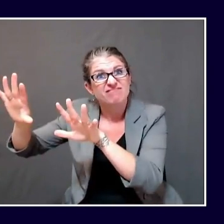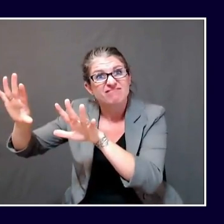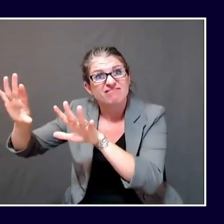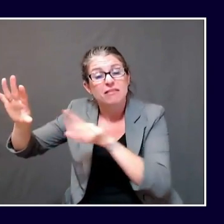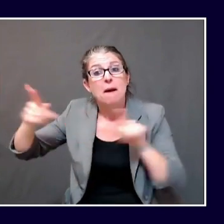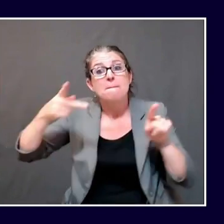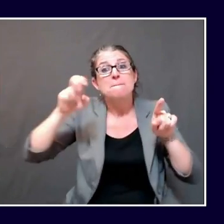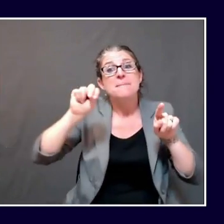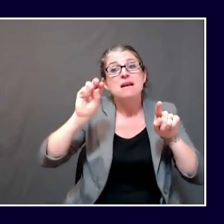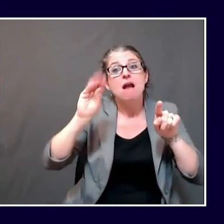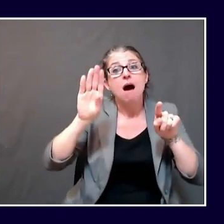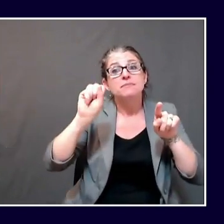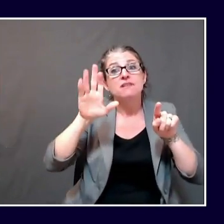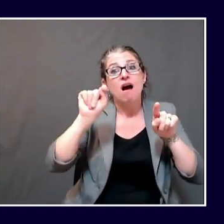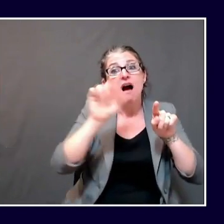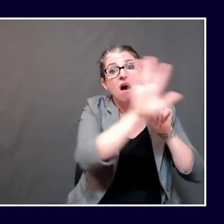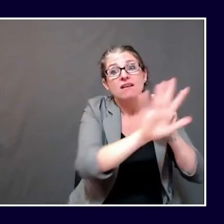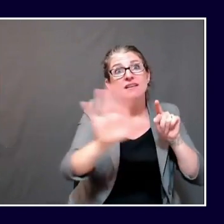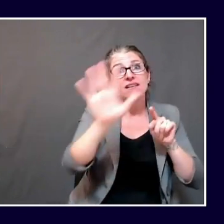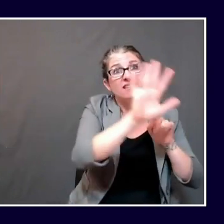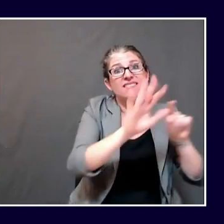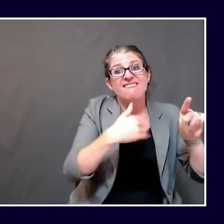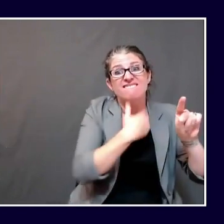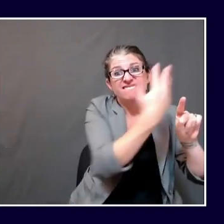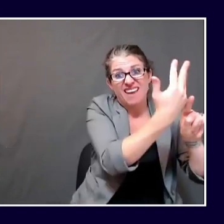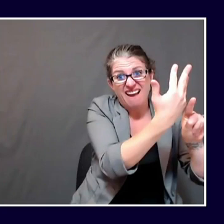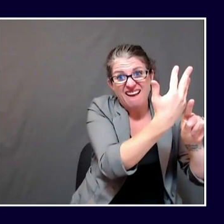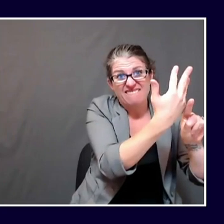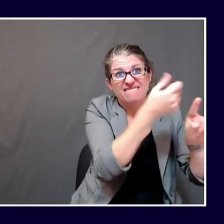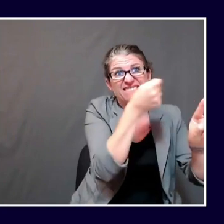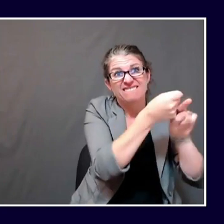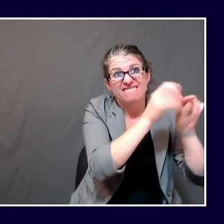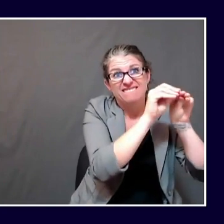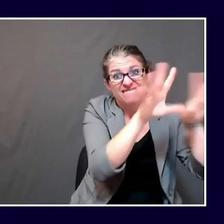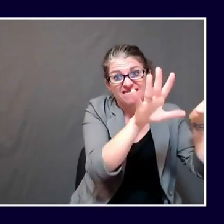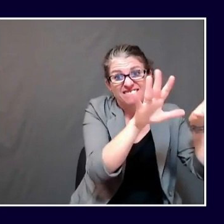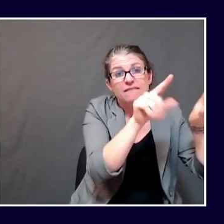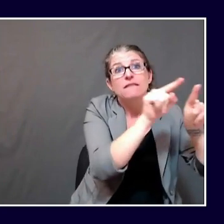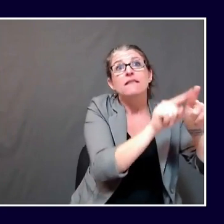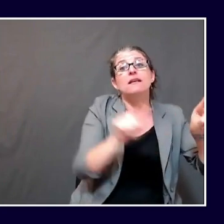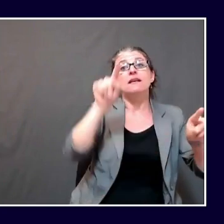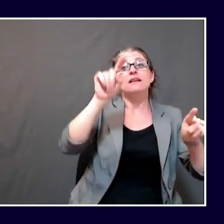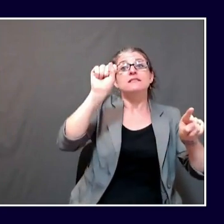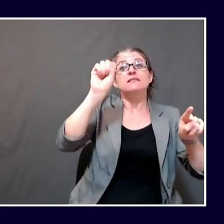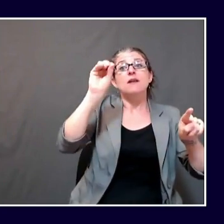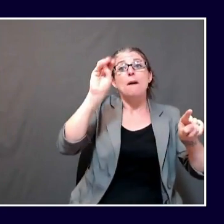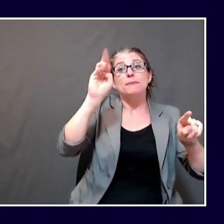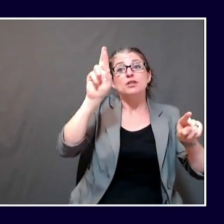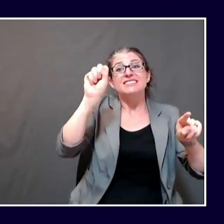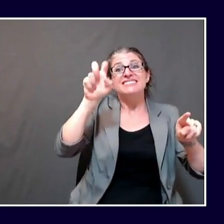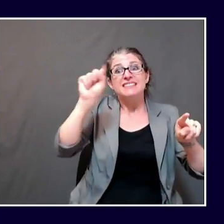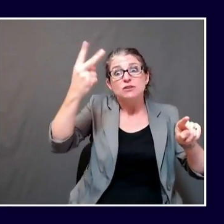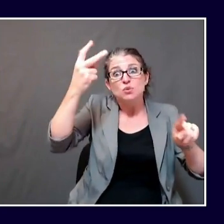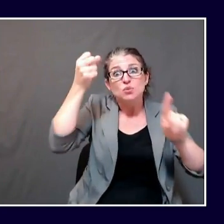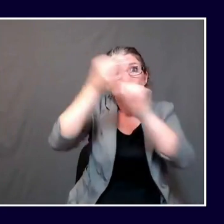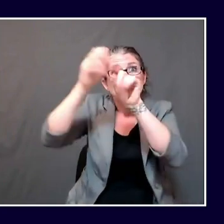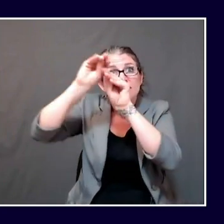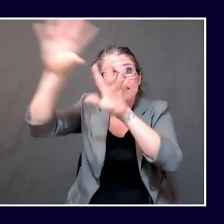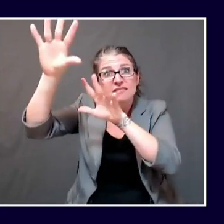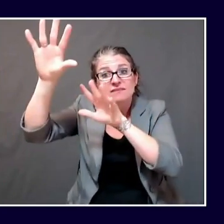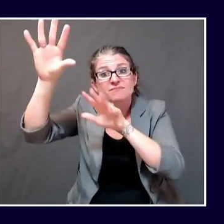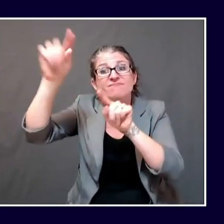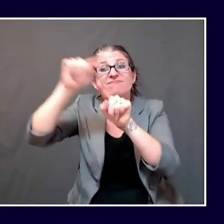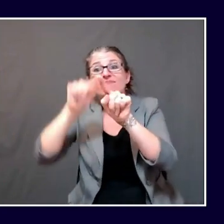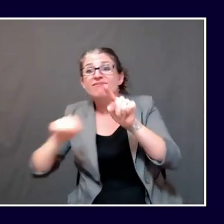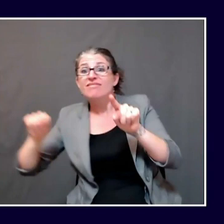County, 2 cases, and 1 case each in Hancock, Piscataquis, and Washington counties. Where